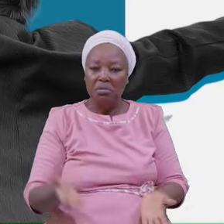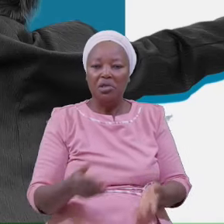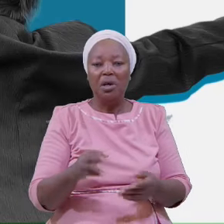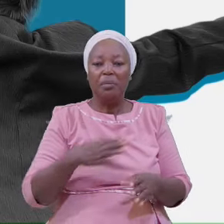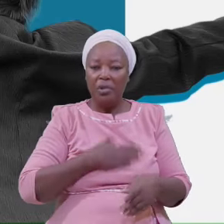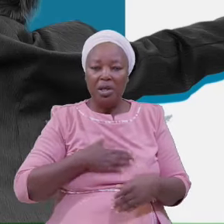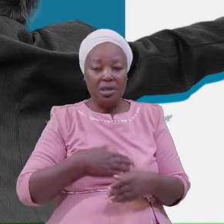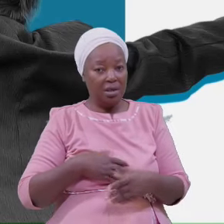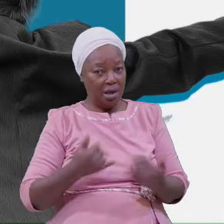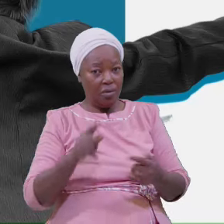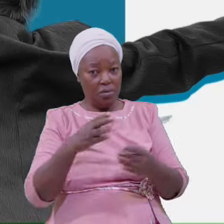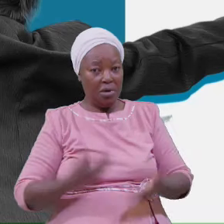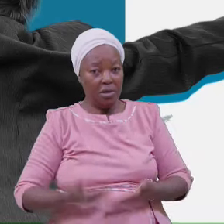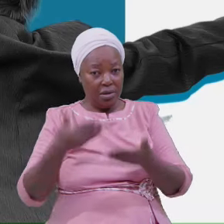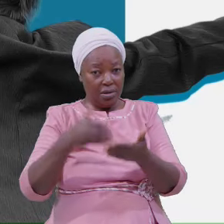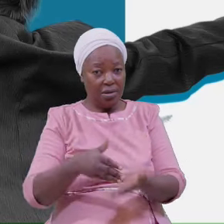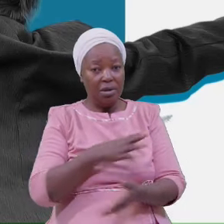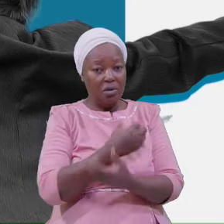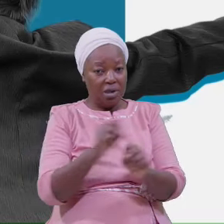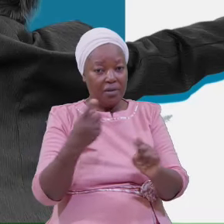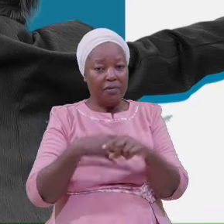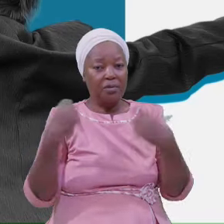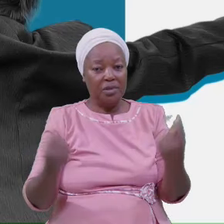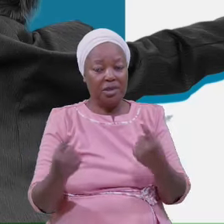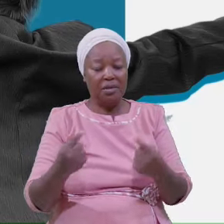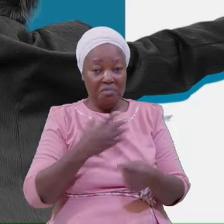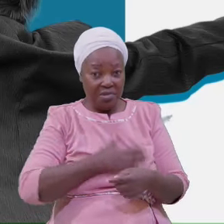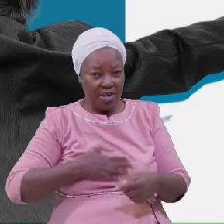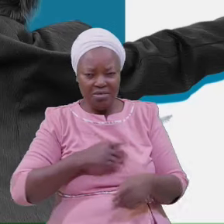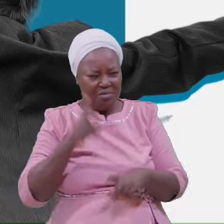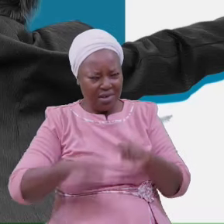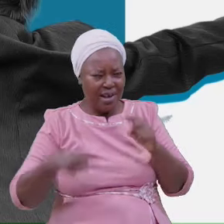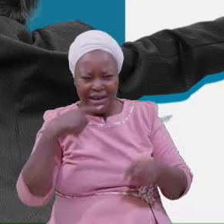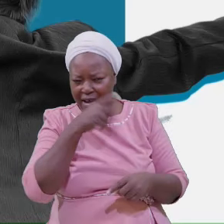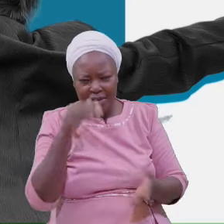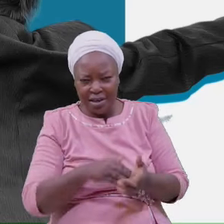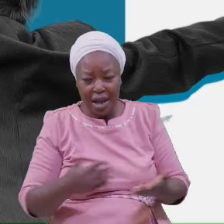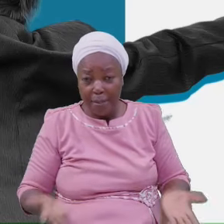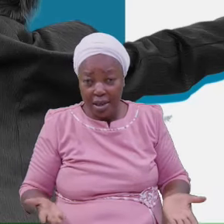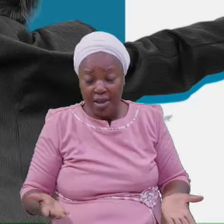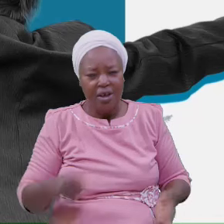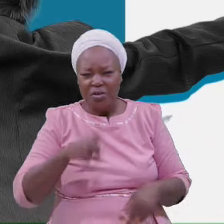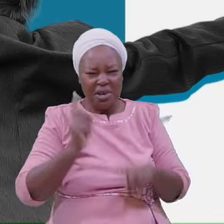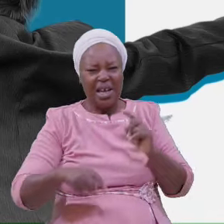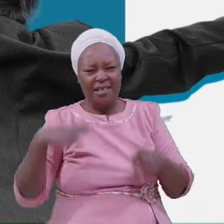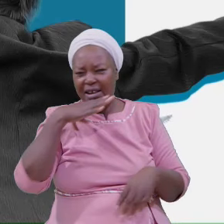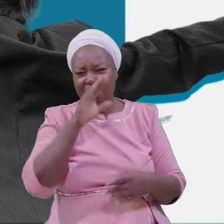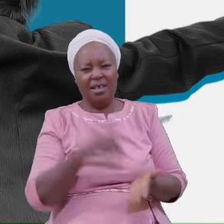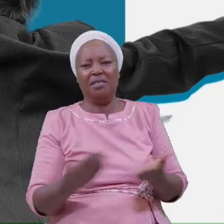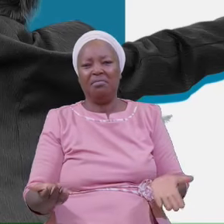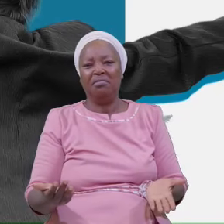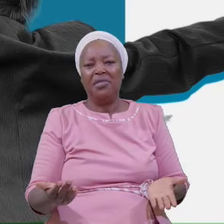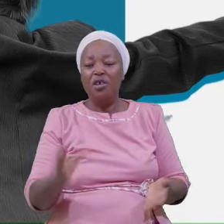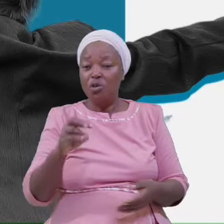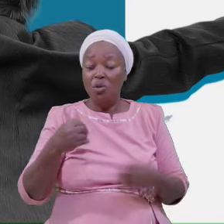correct information about yourself. Clearly, give them the correct information about